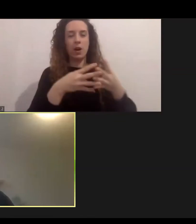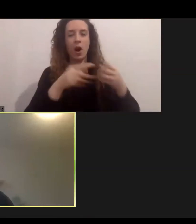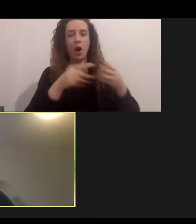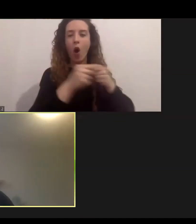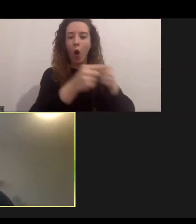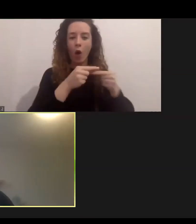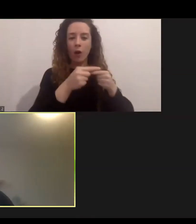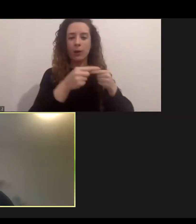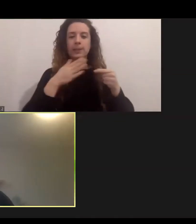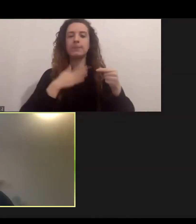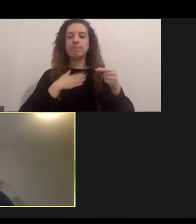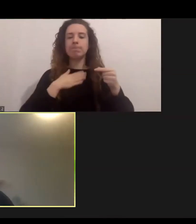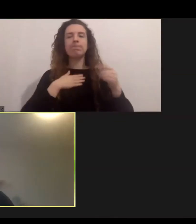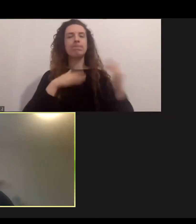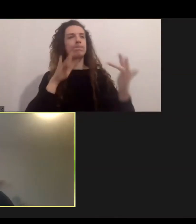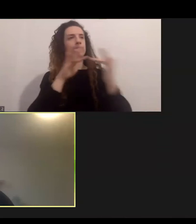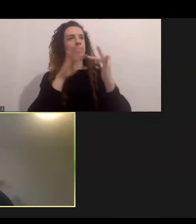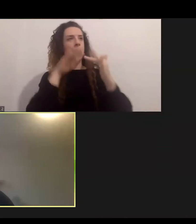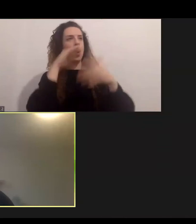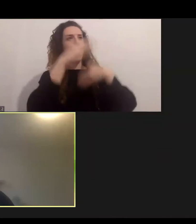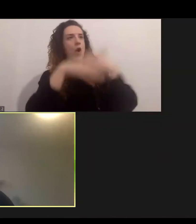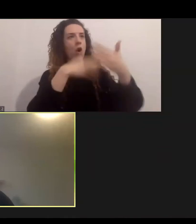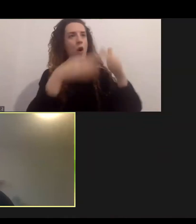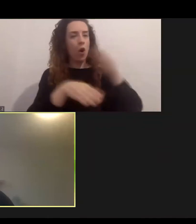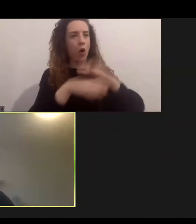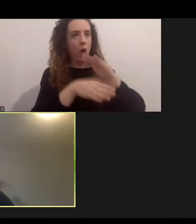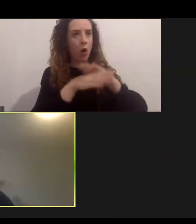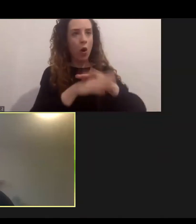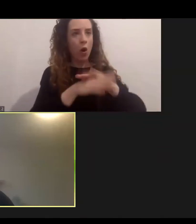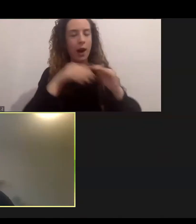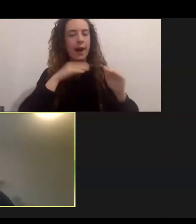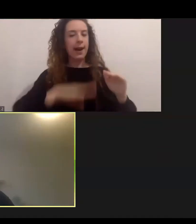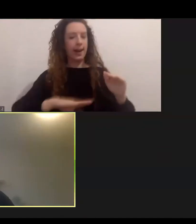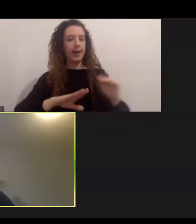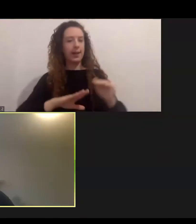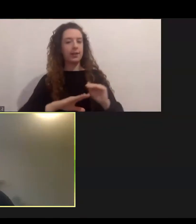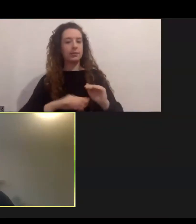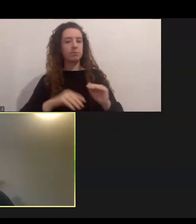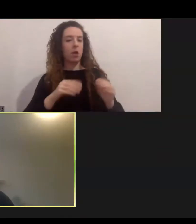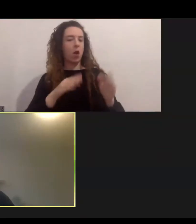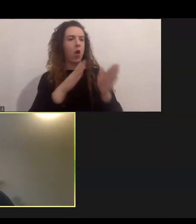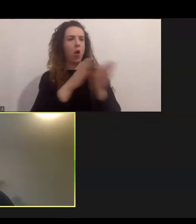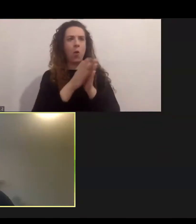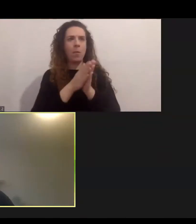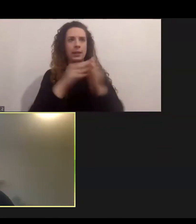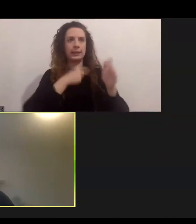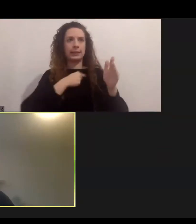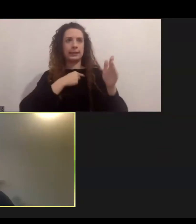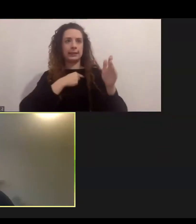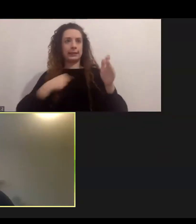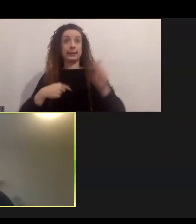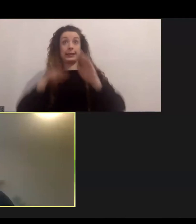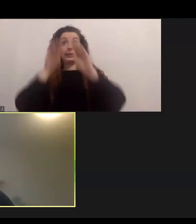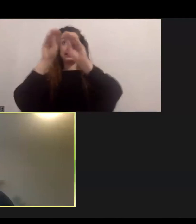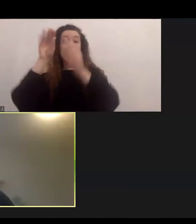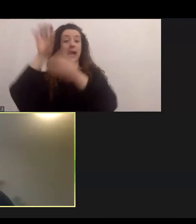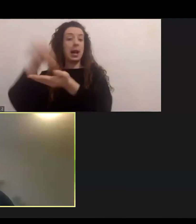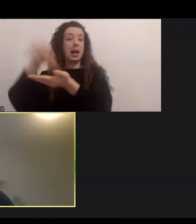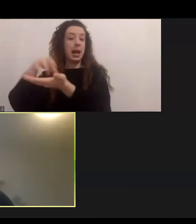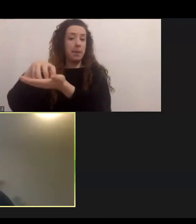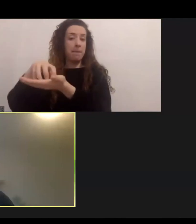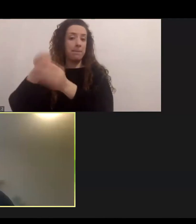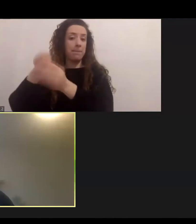with my friends and teachers, because I think the communication is much